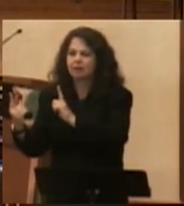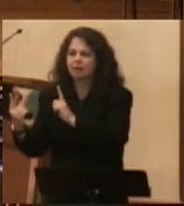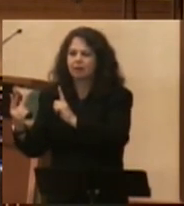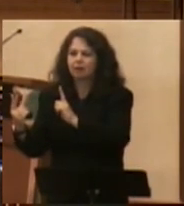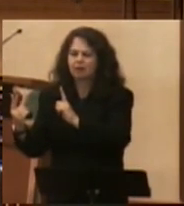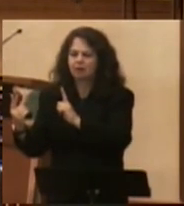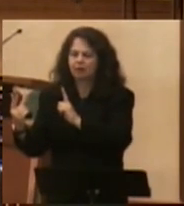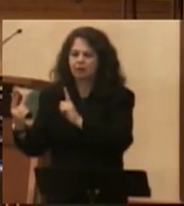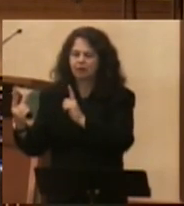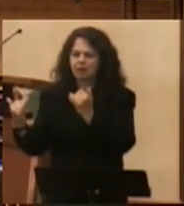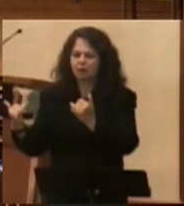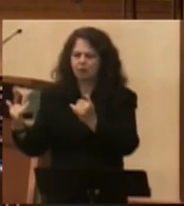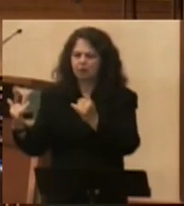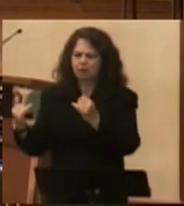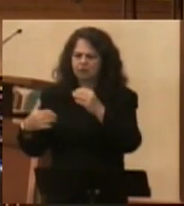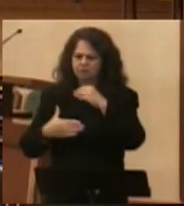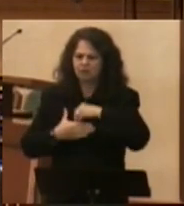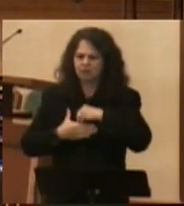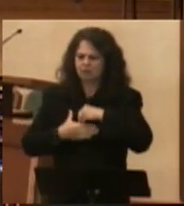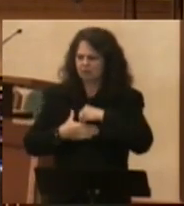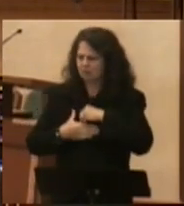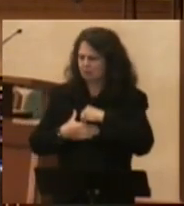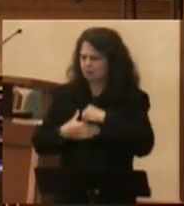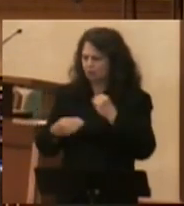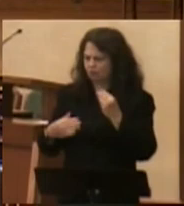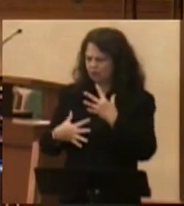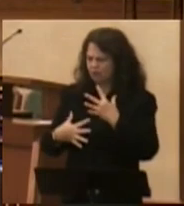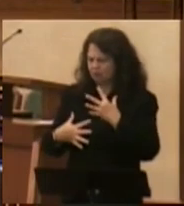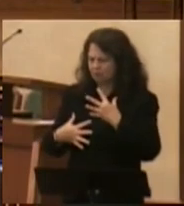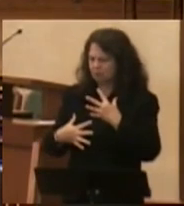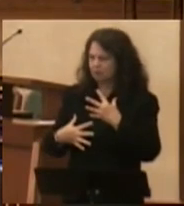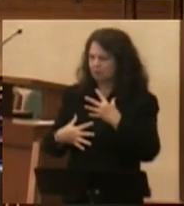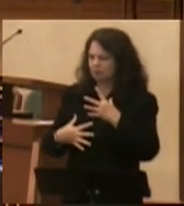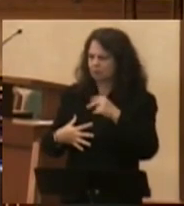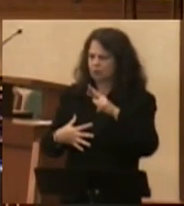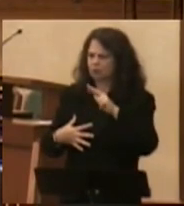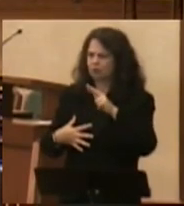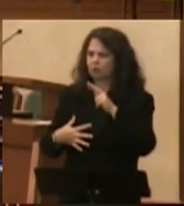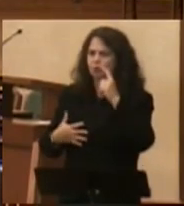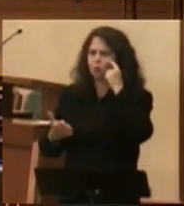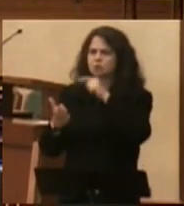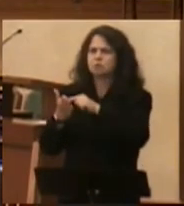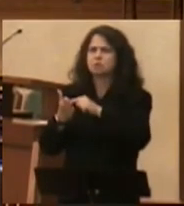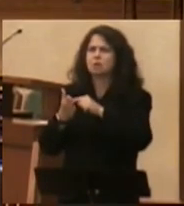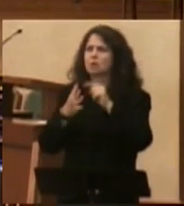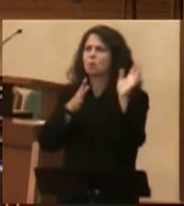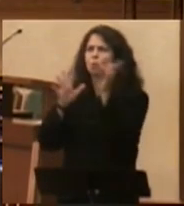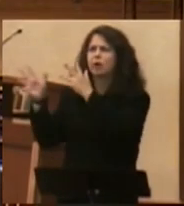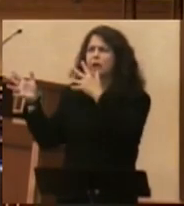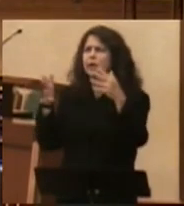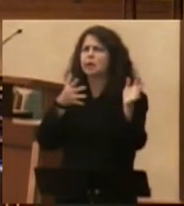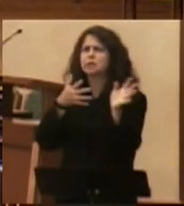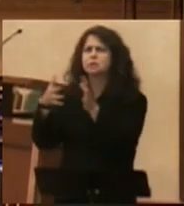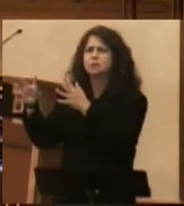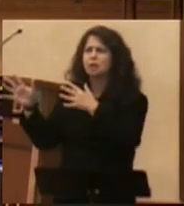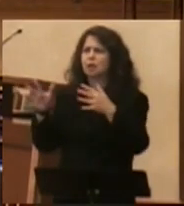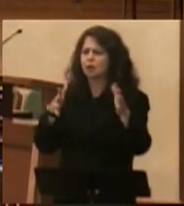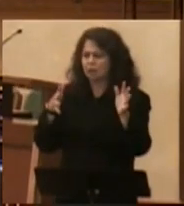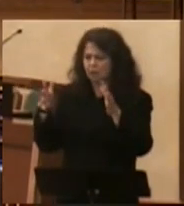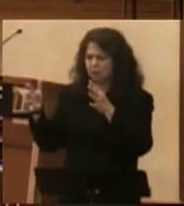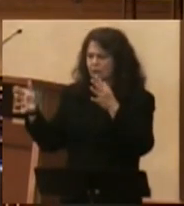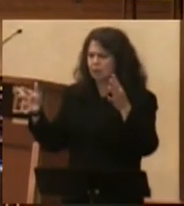story for the second time. Peter notices the storm and he begins to sink.